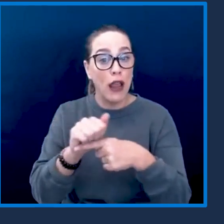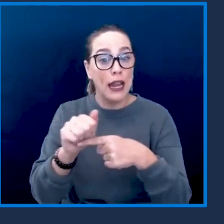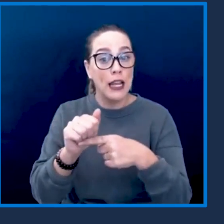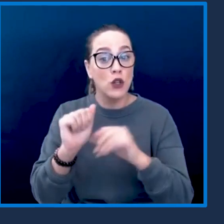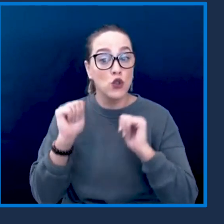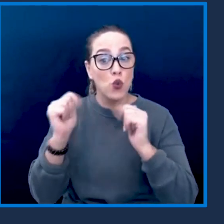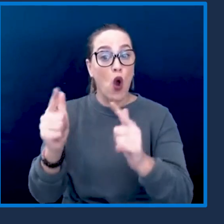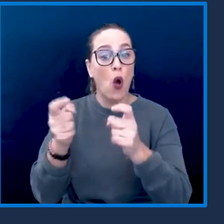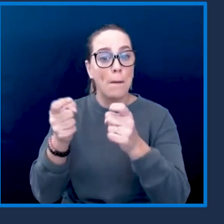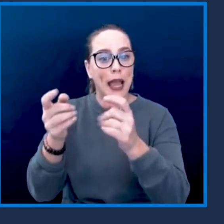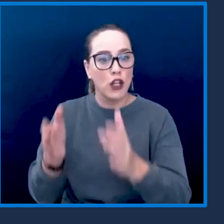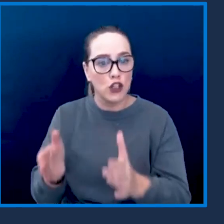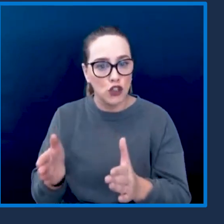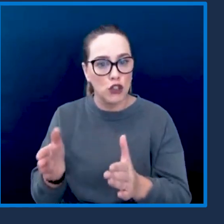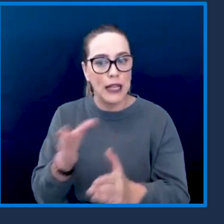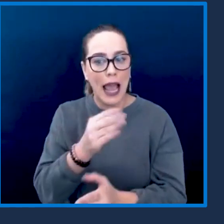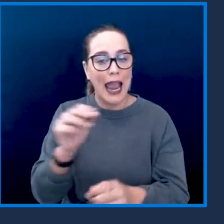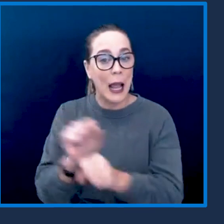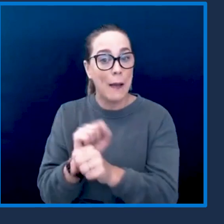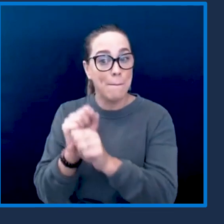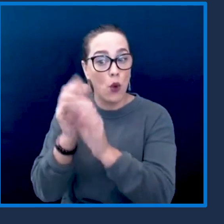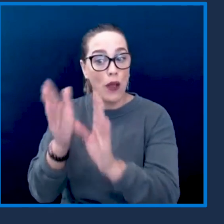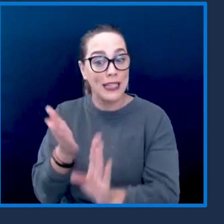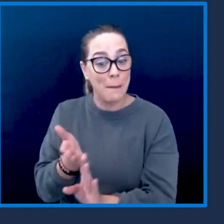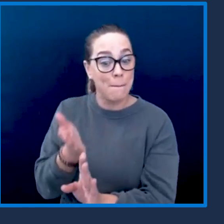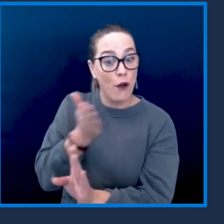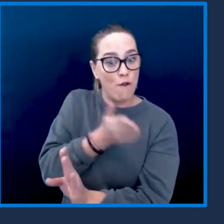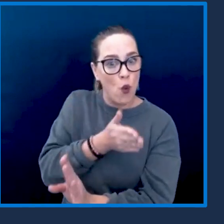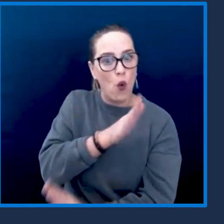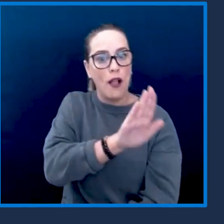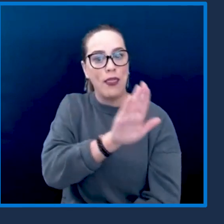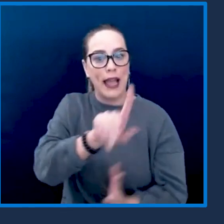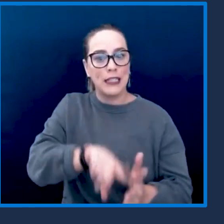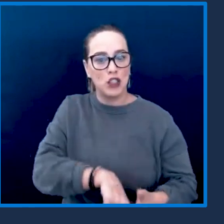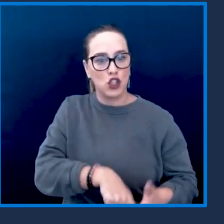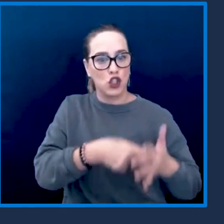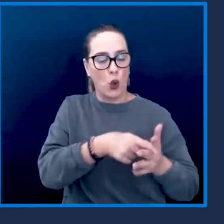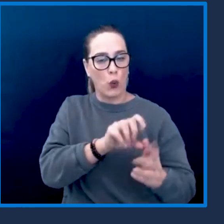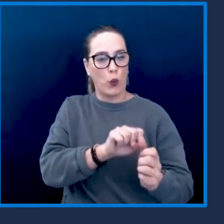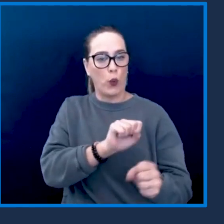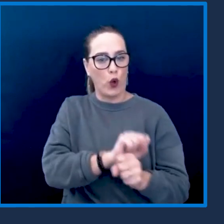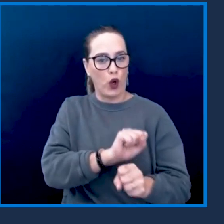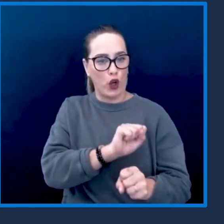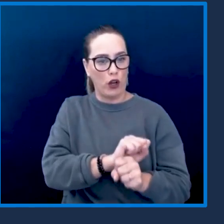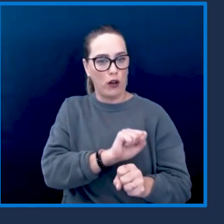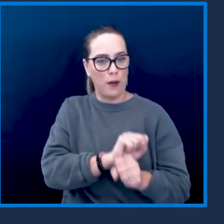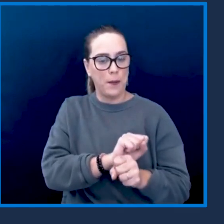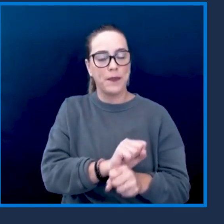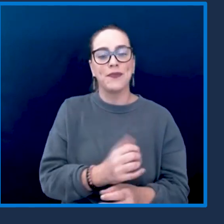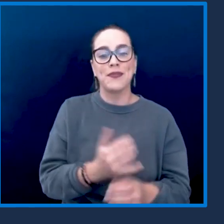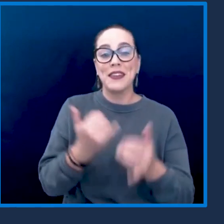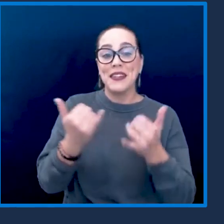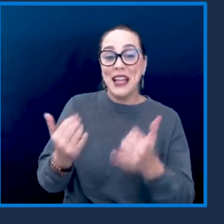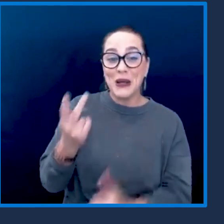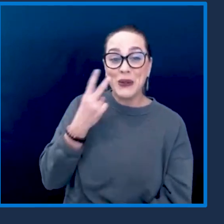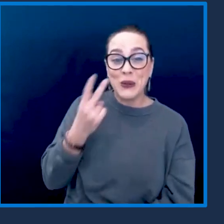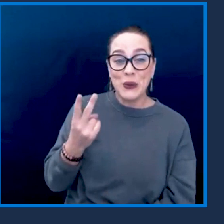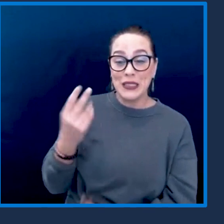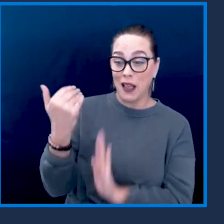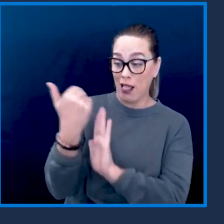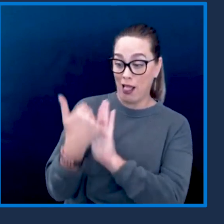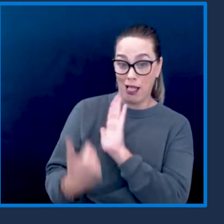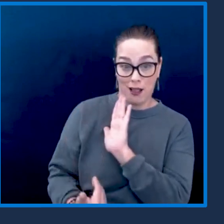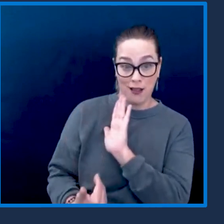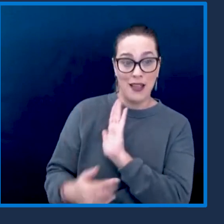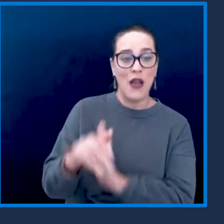prior to the new employee starting. On the right side of the slide, I've shared links to various trainings that Microsoft has made available